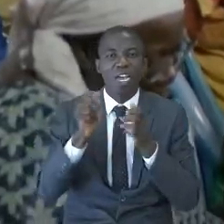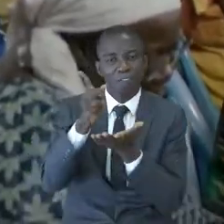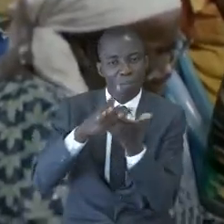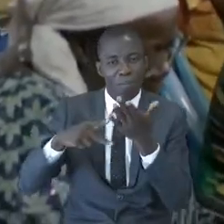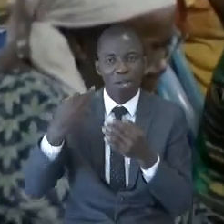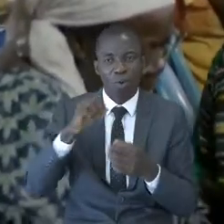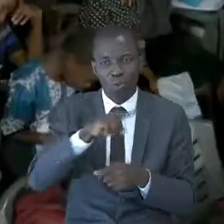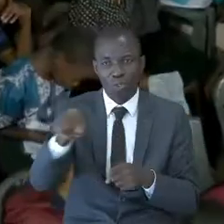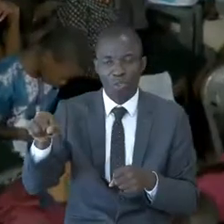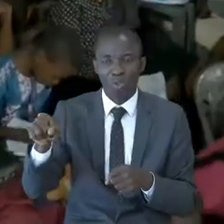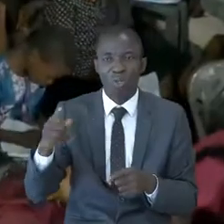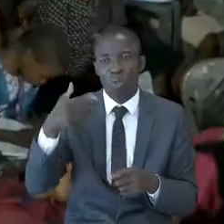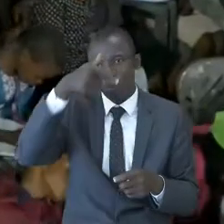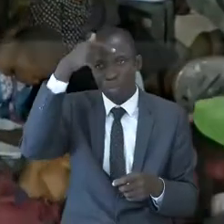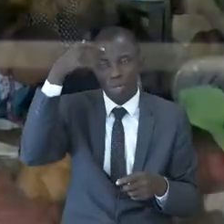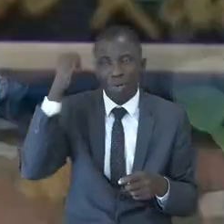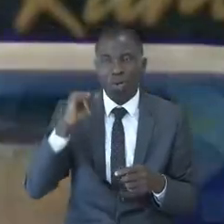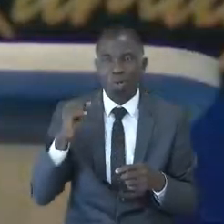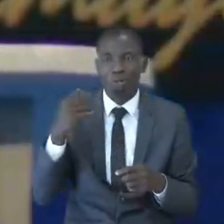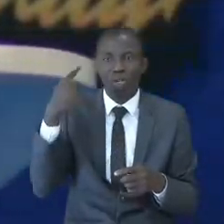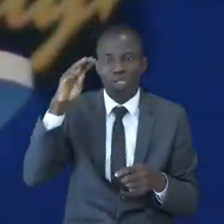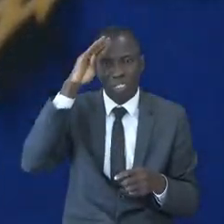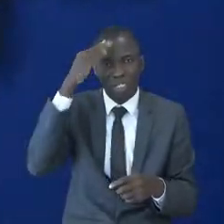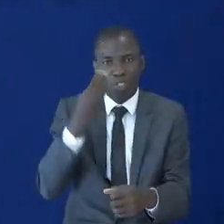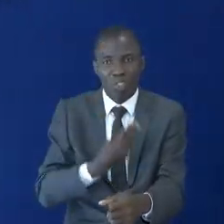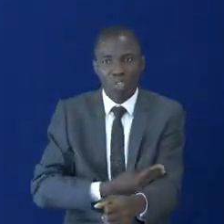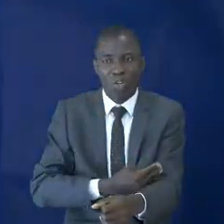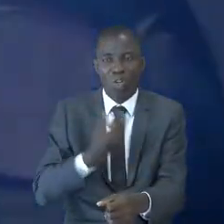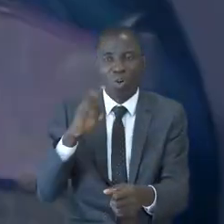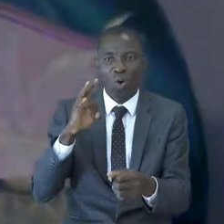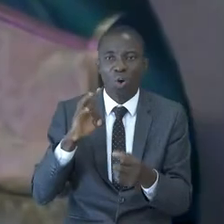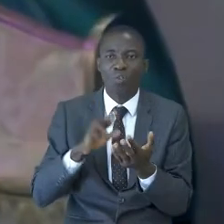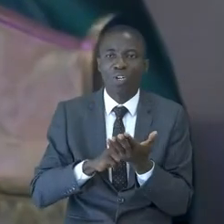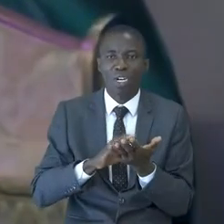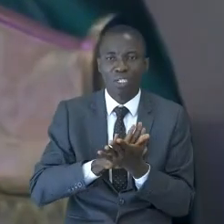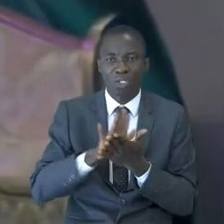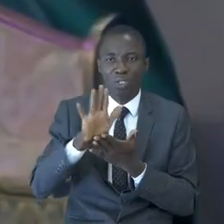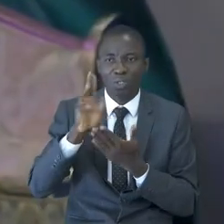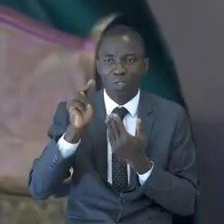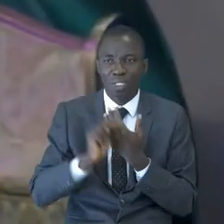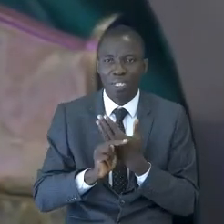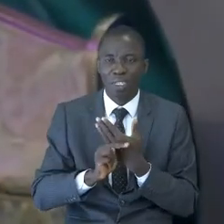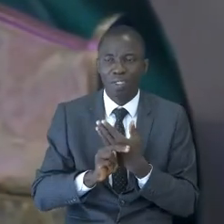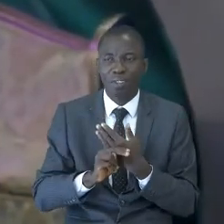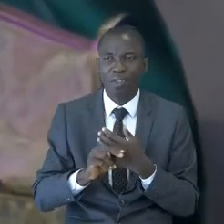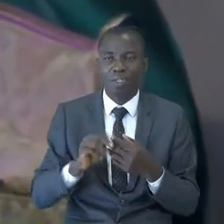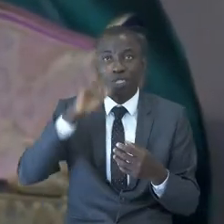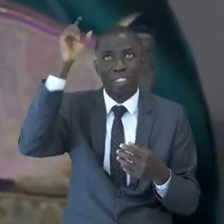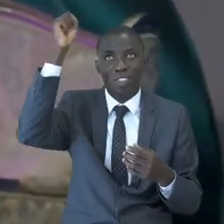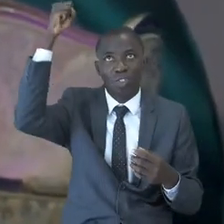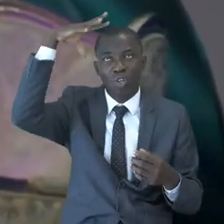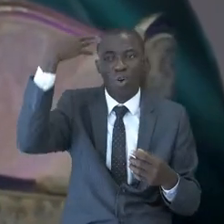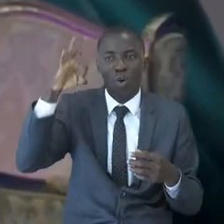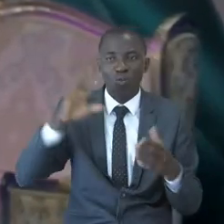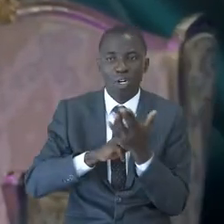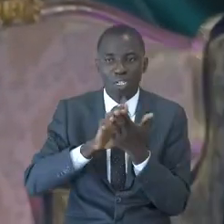you, because the Son of Righteousness has arisen and